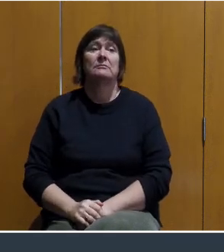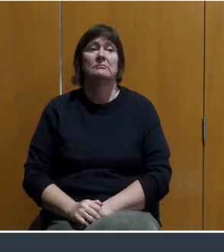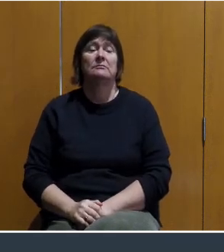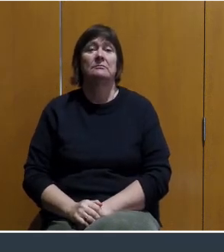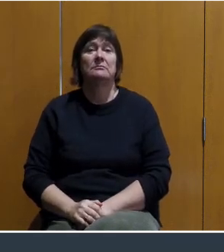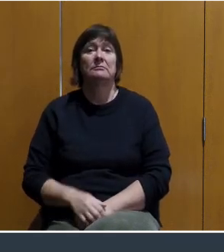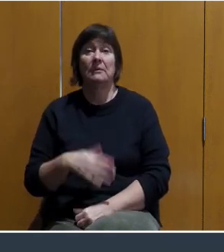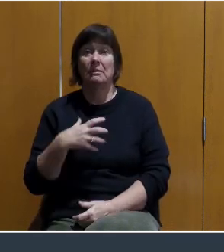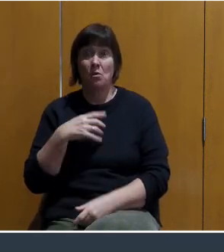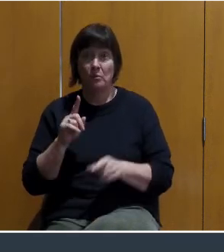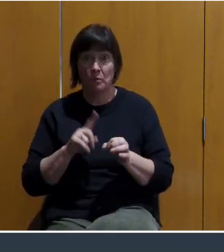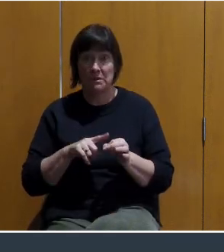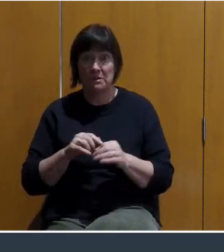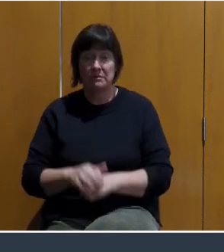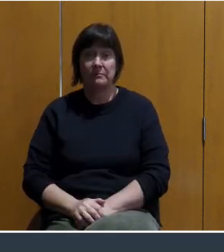Any further questions?